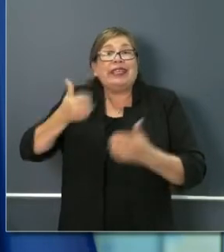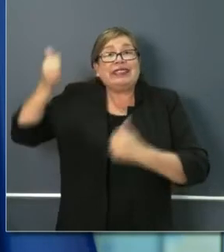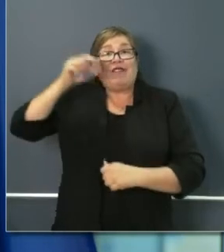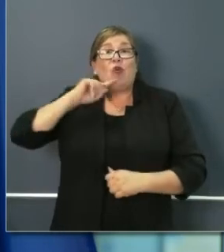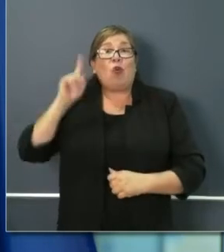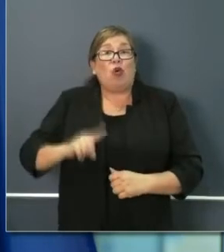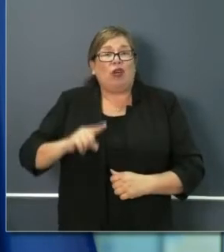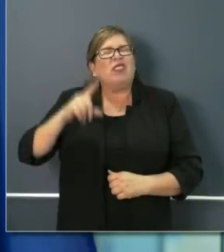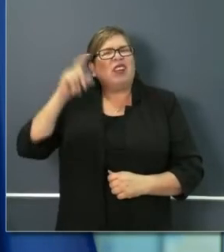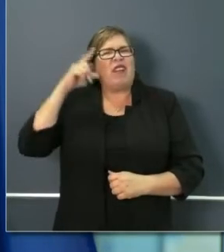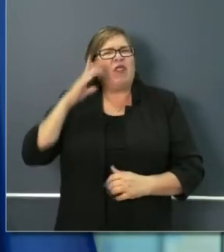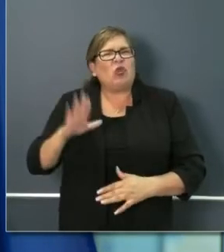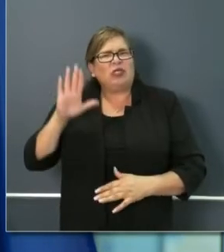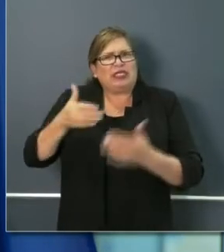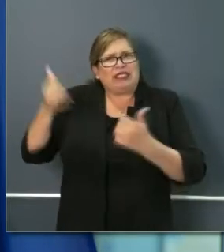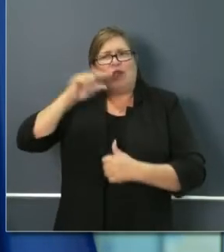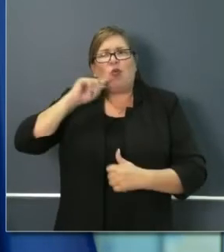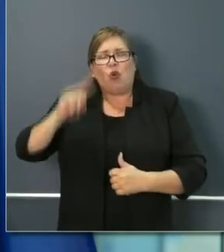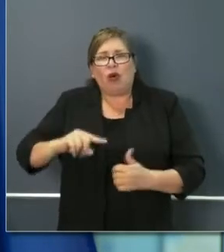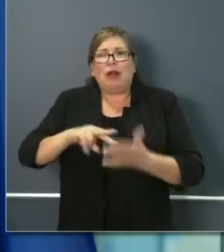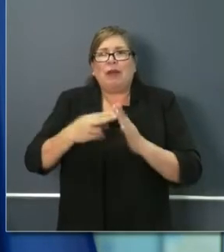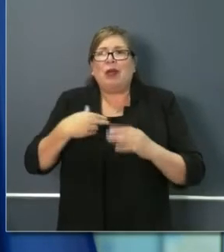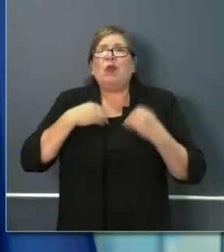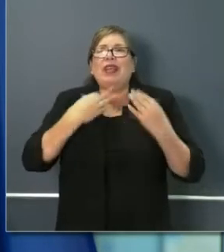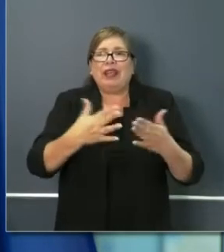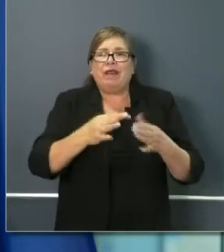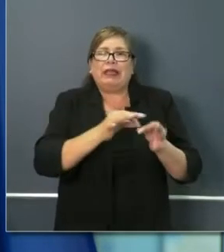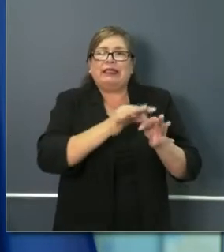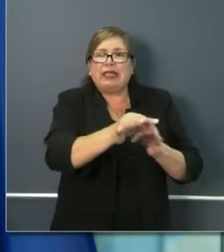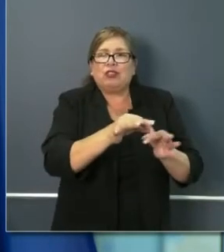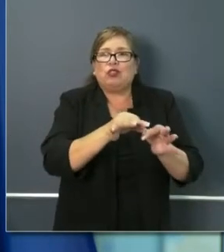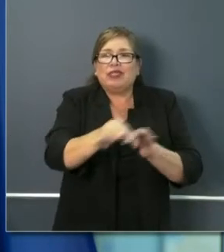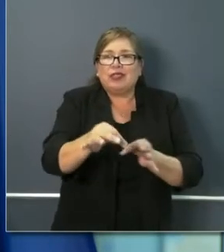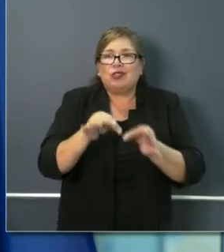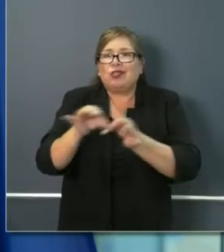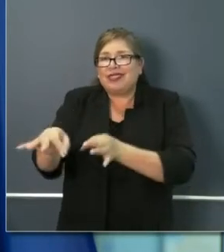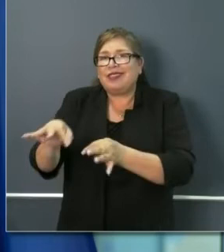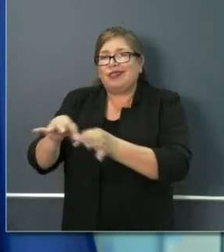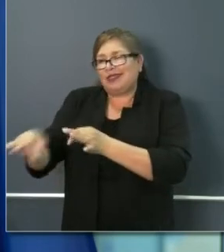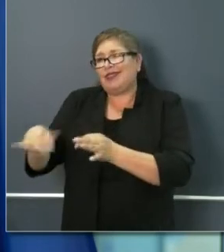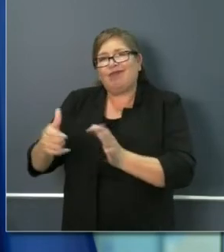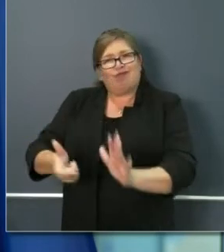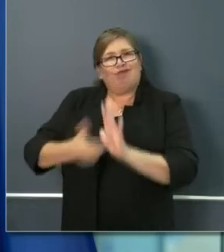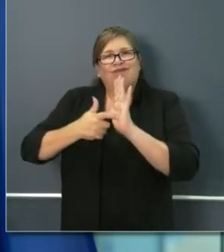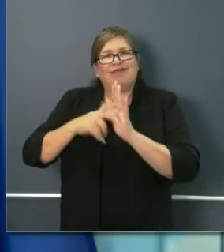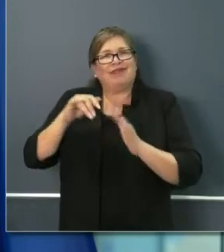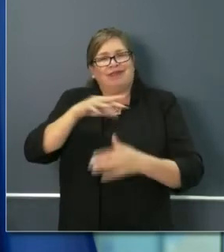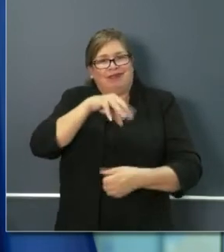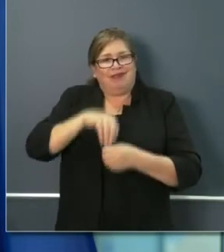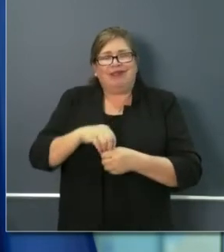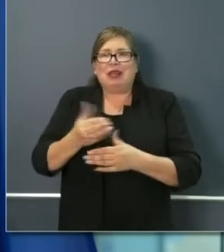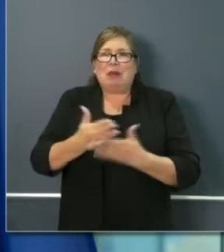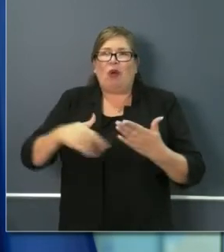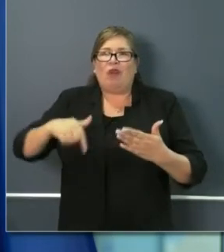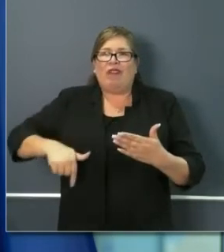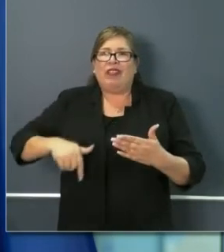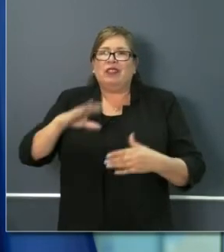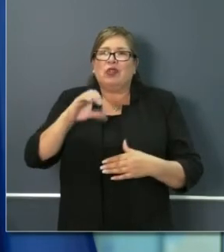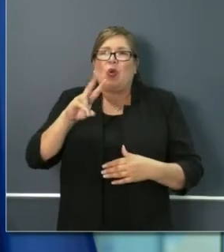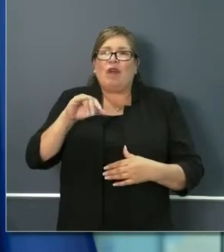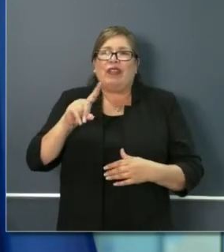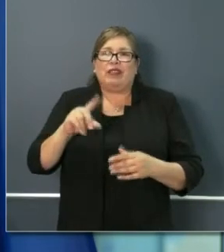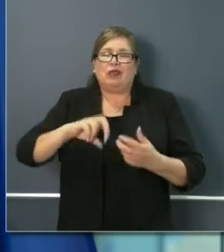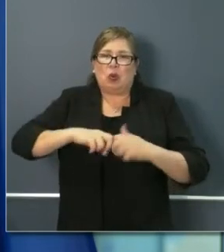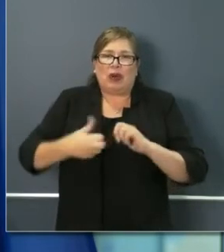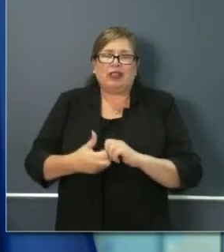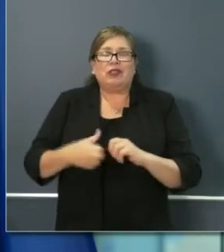the board to accommodate for all kinds of other realities that are parcel of the COVID